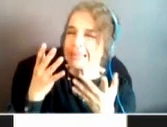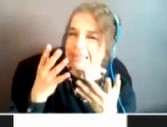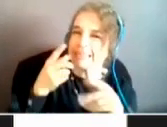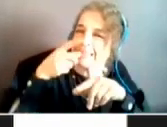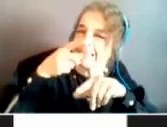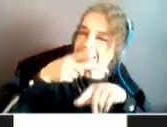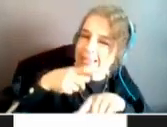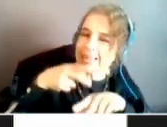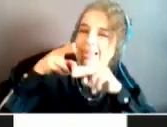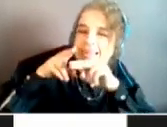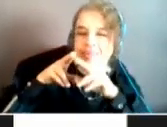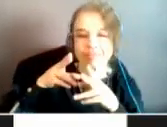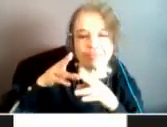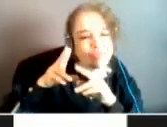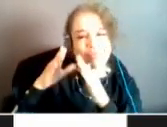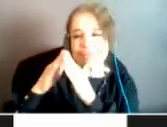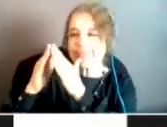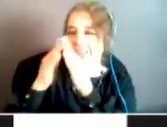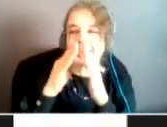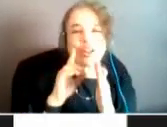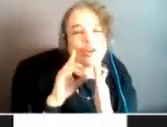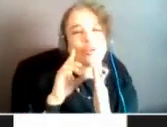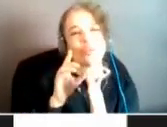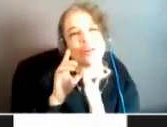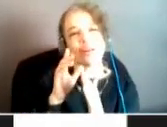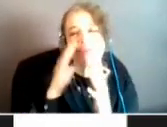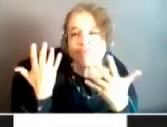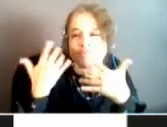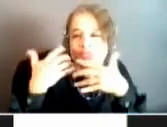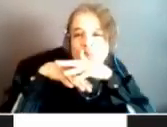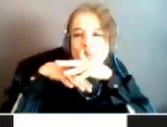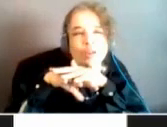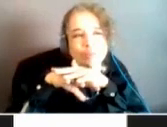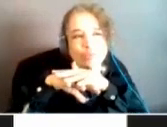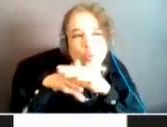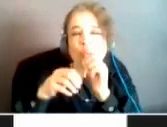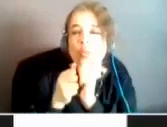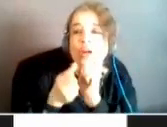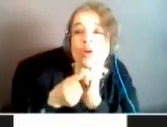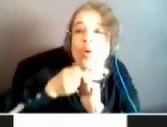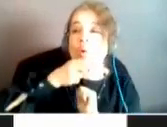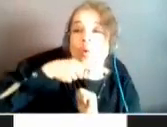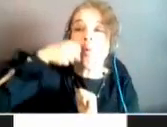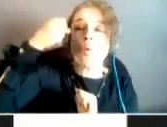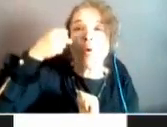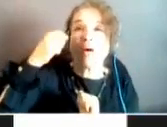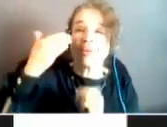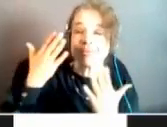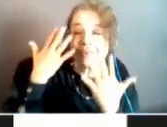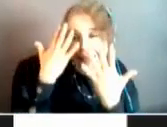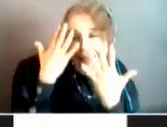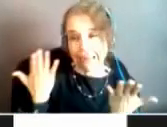towns and cities that really accommodate older people. What we're seeing here, sadly, in San